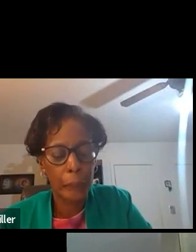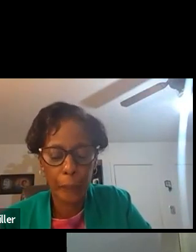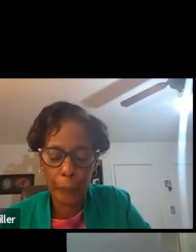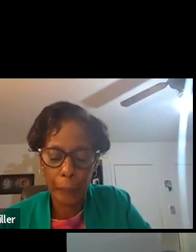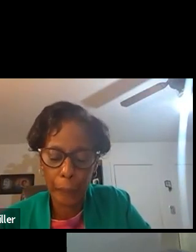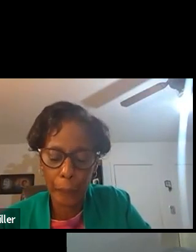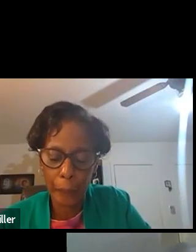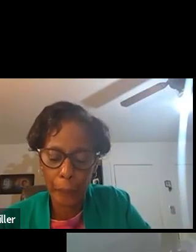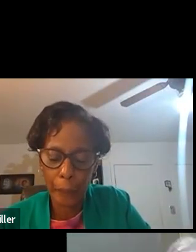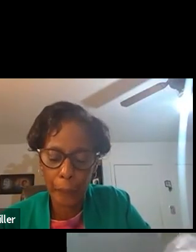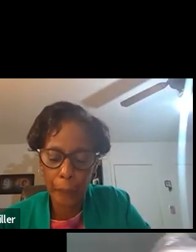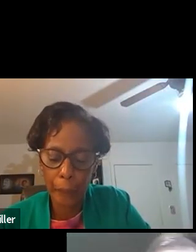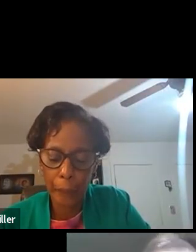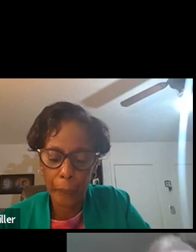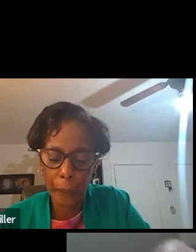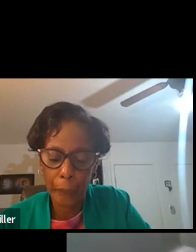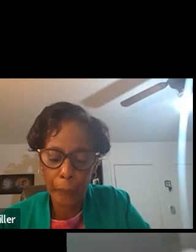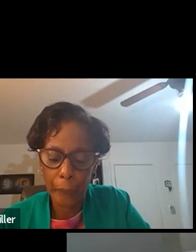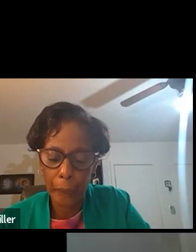E3C.